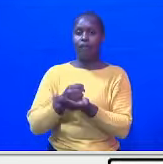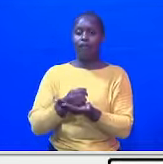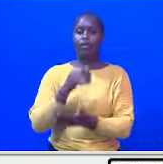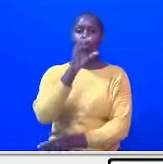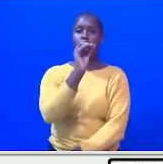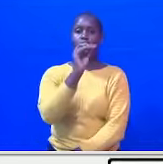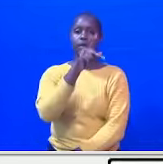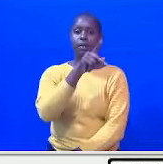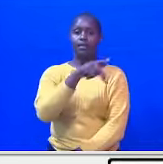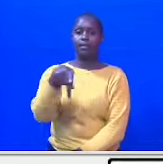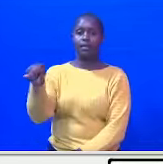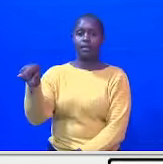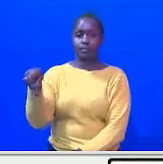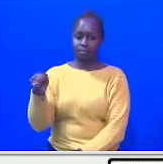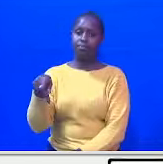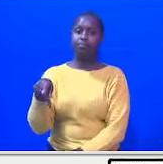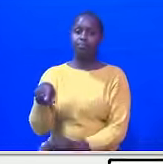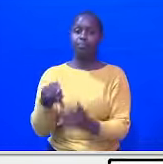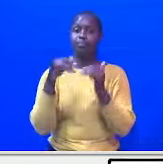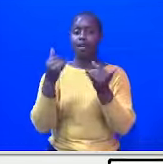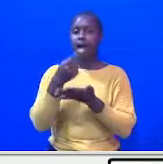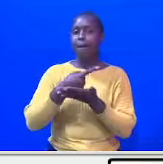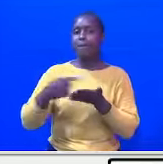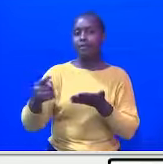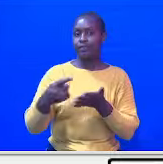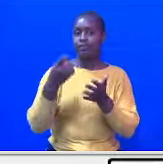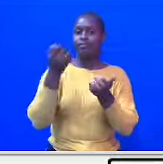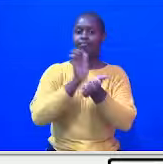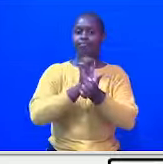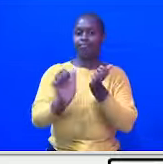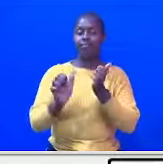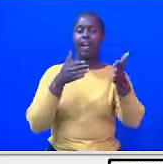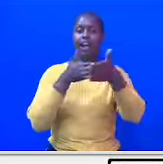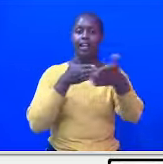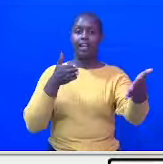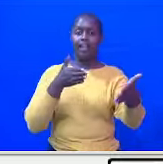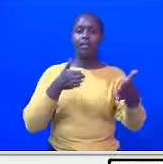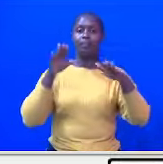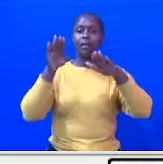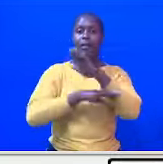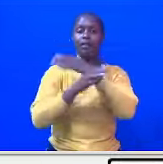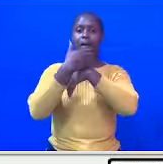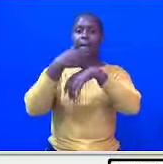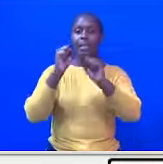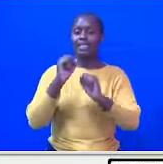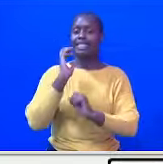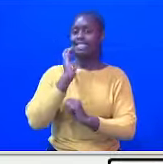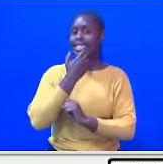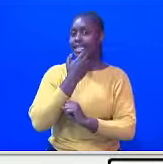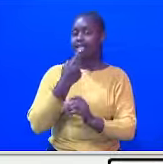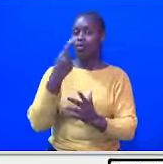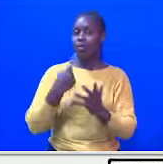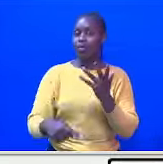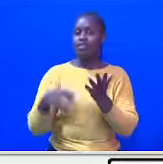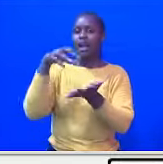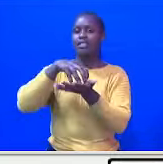Public Prosecutions, ODPP, approved charges against five allies of Deputy President Rigathi Gachagua. A statement